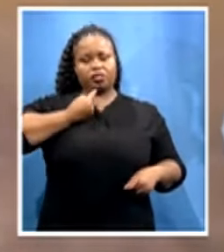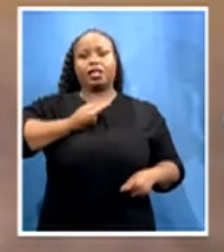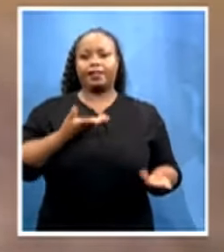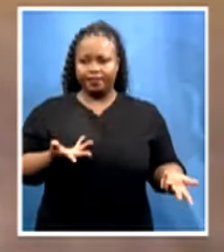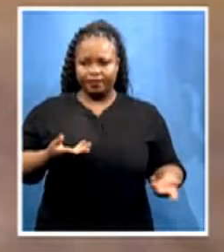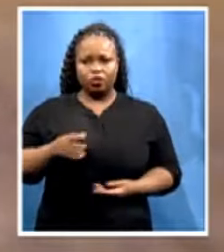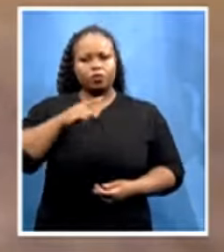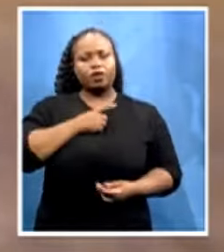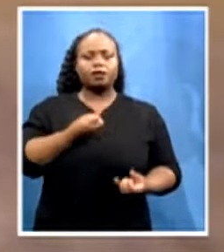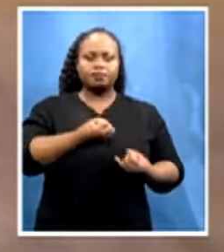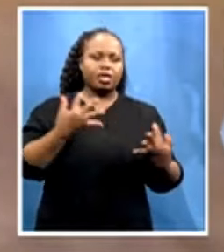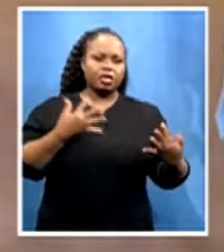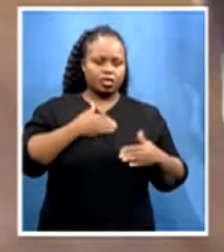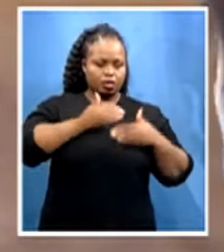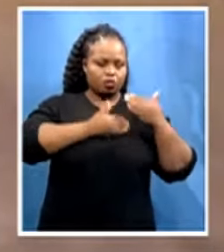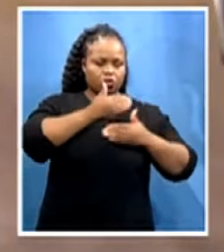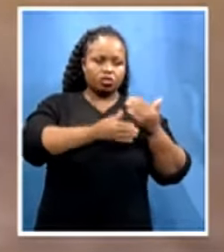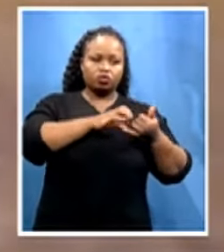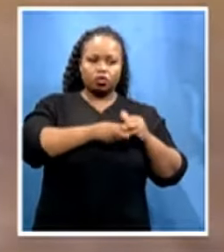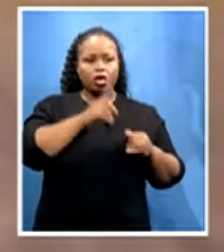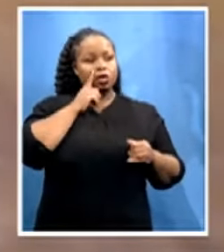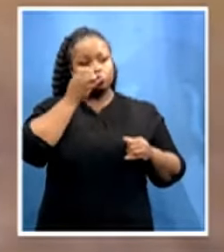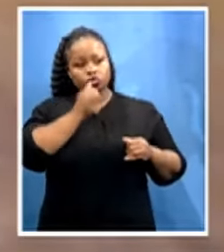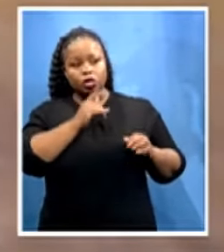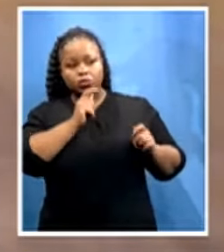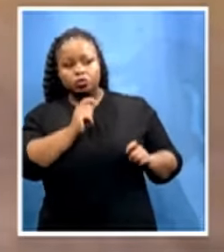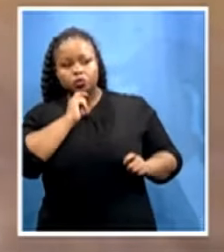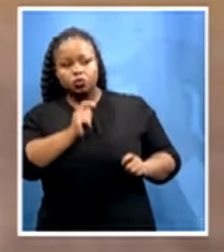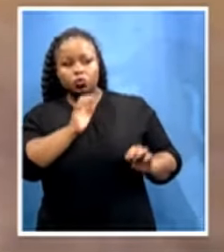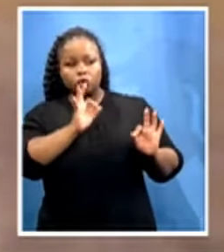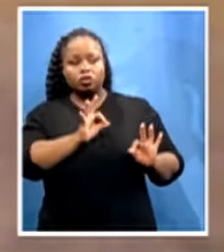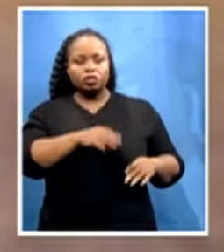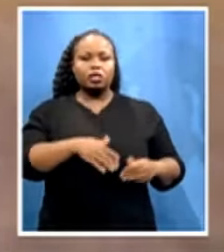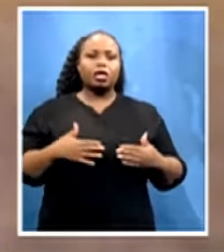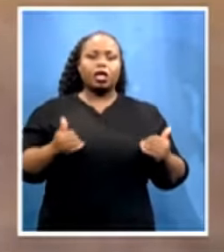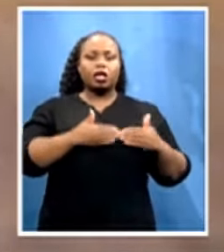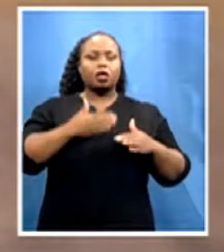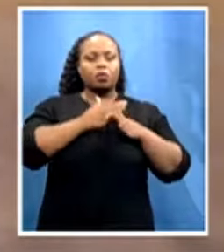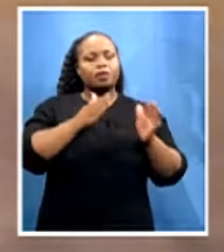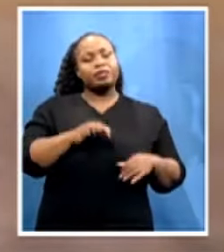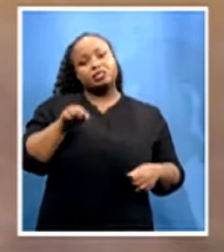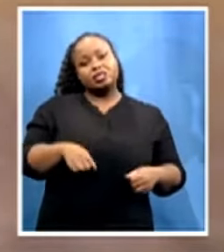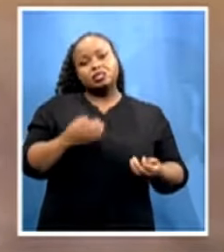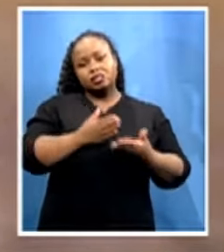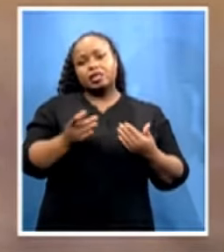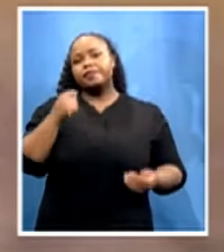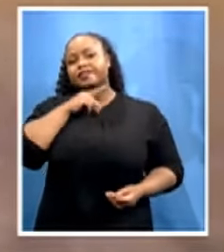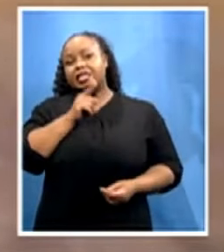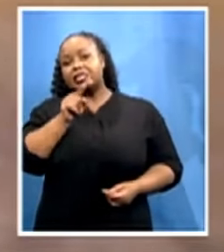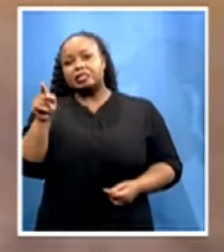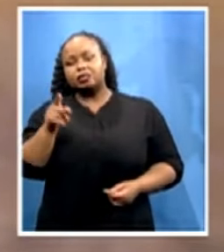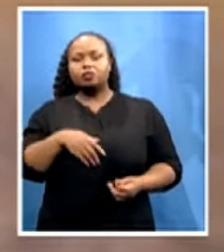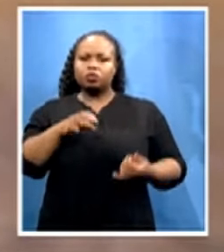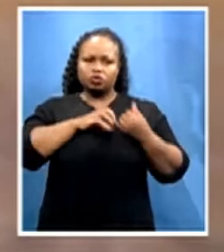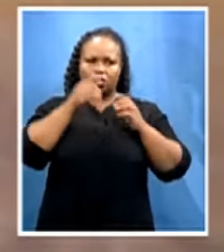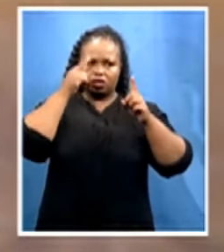weed out those people. I won't stand here and tell you that there aren't possibly some that have got through, but we do our utmost to ensure that it really is only our precious healthcare